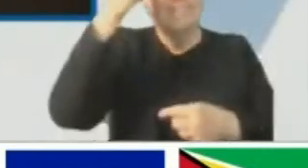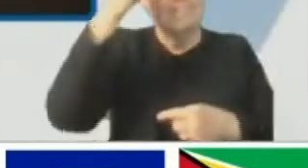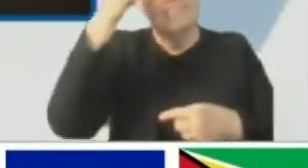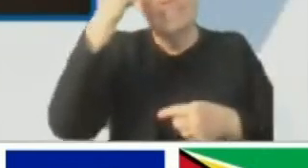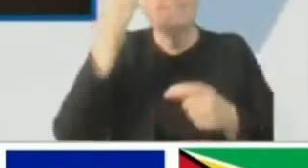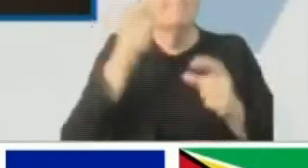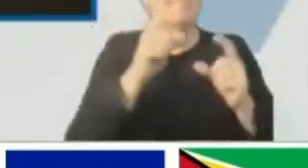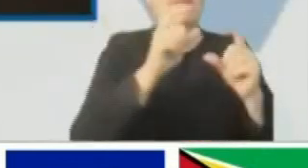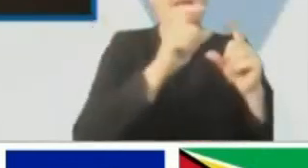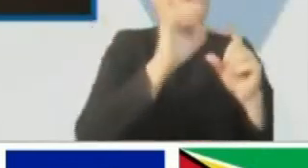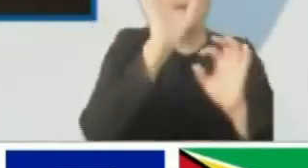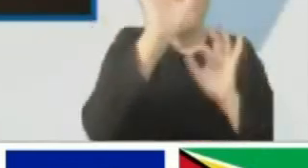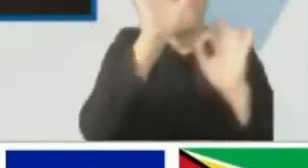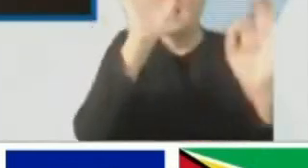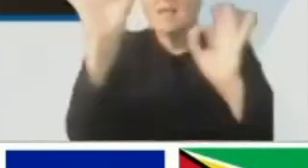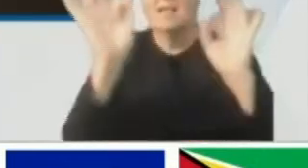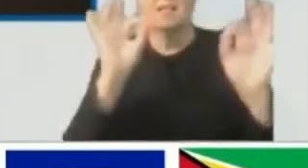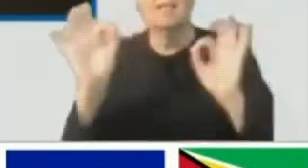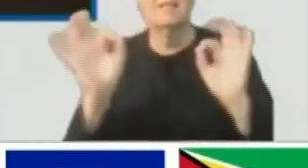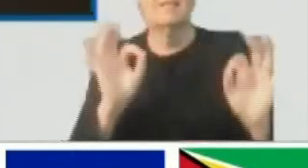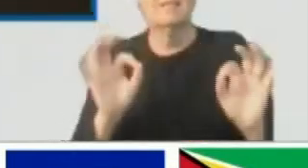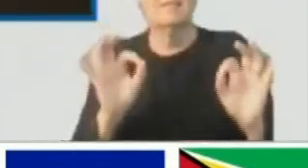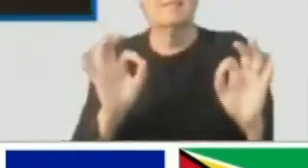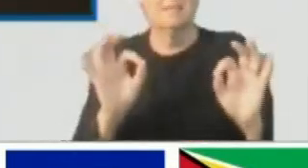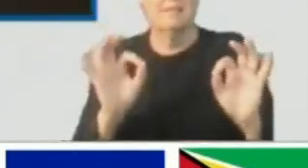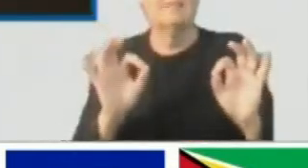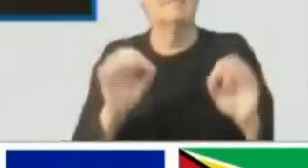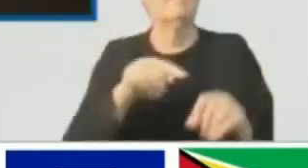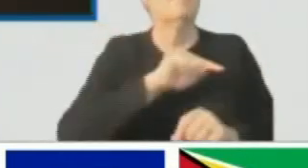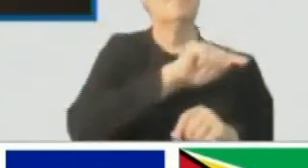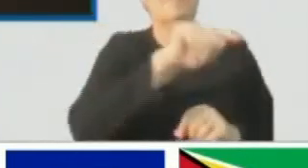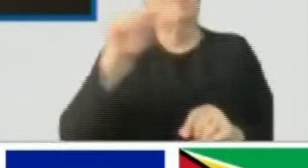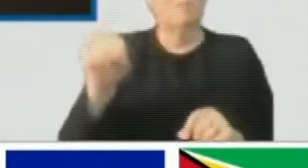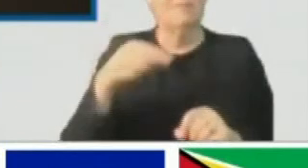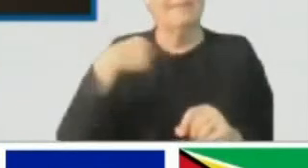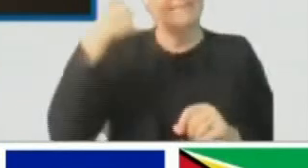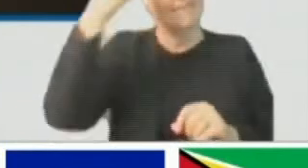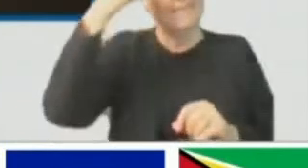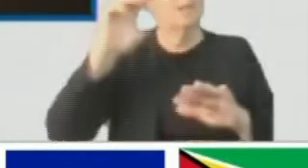context of disaster risk reduction.